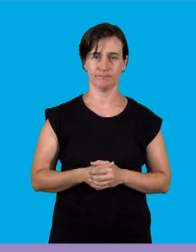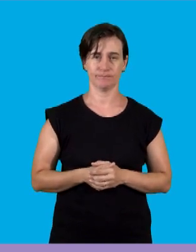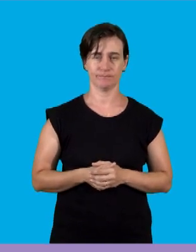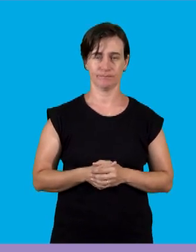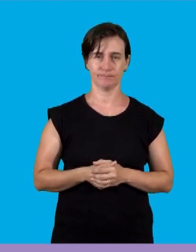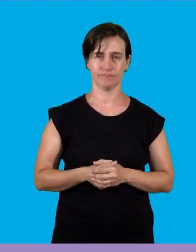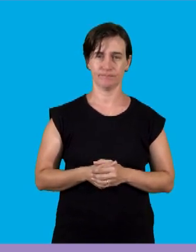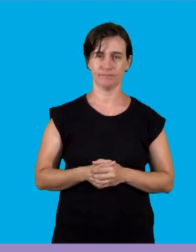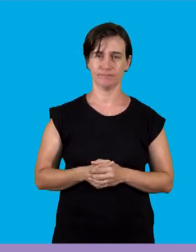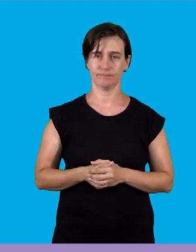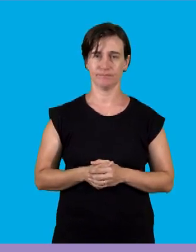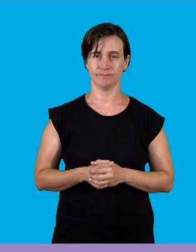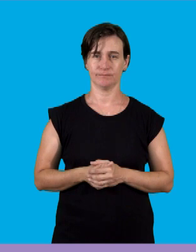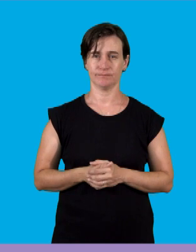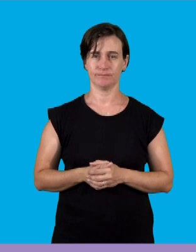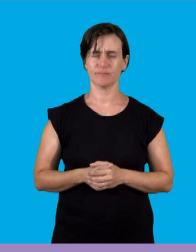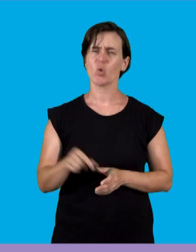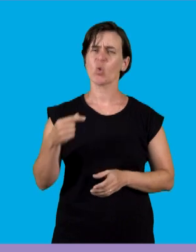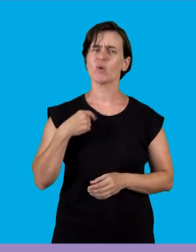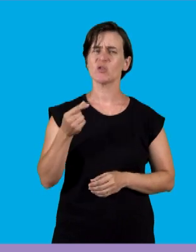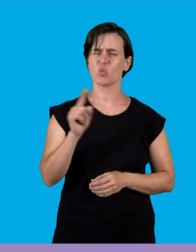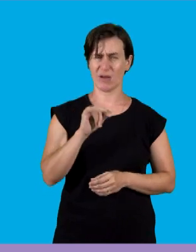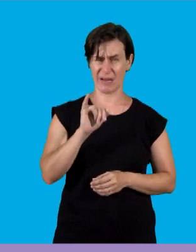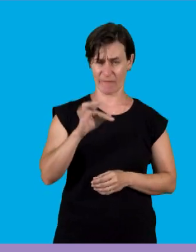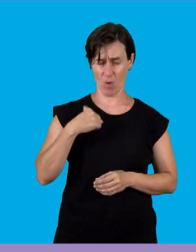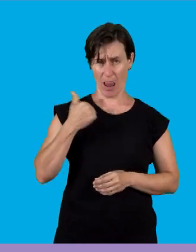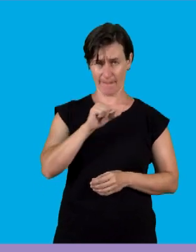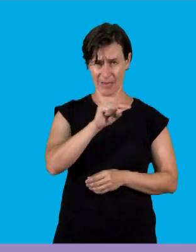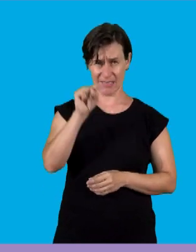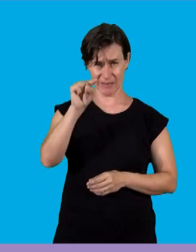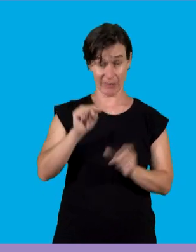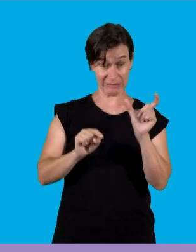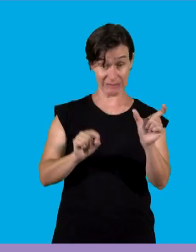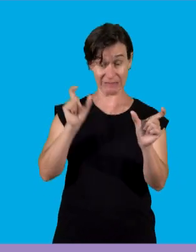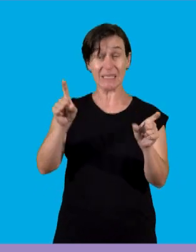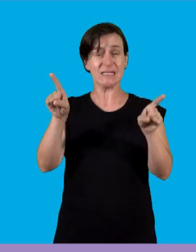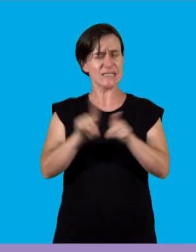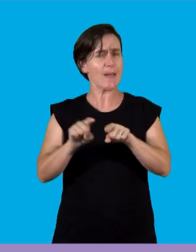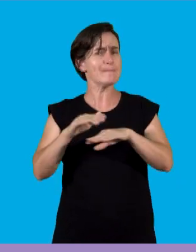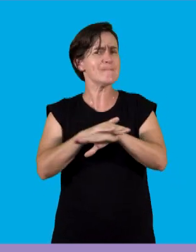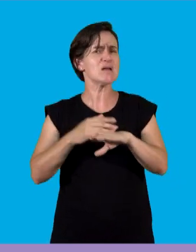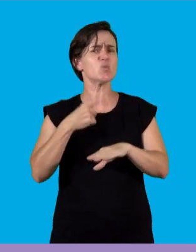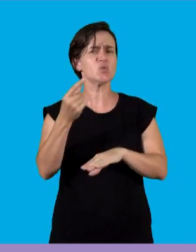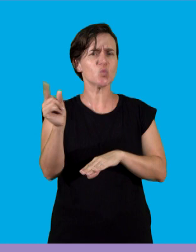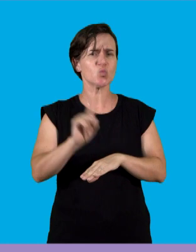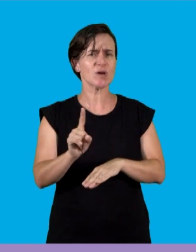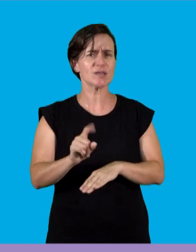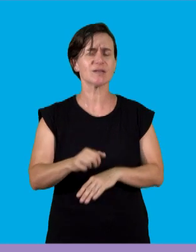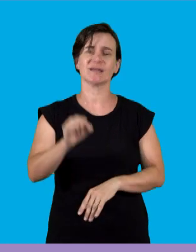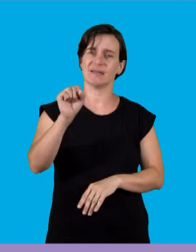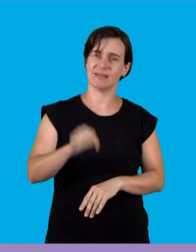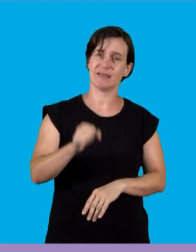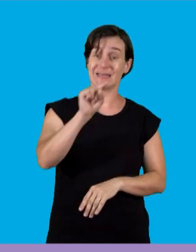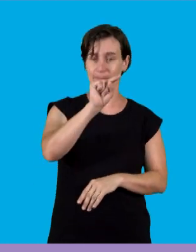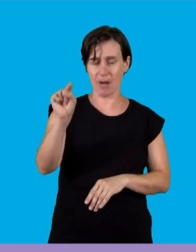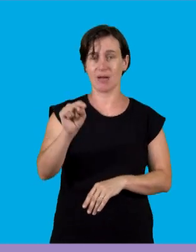of our expression. So now, what do we do when we are dividing 2 powers that have the same base? Yes, we are